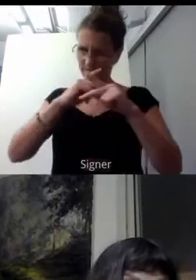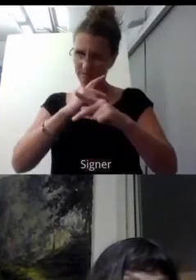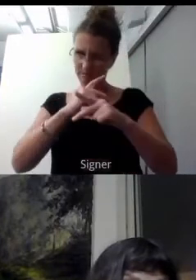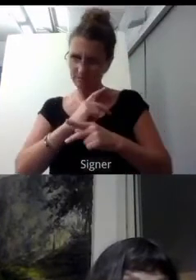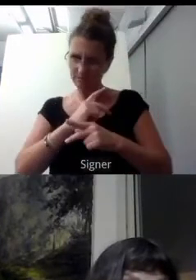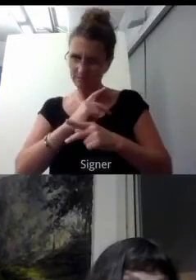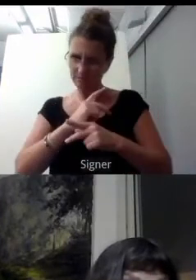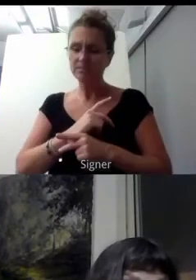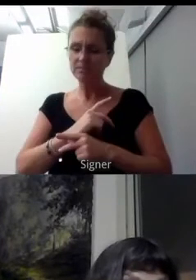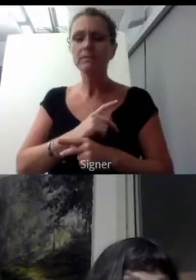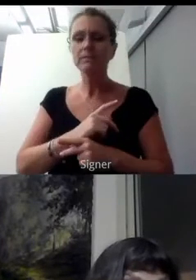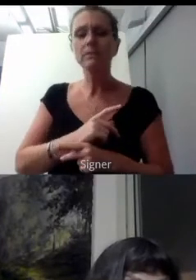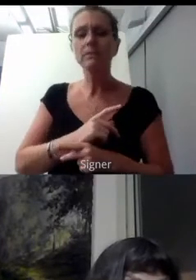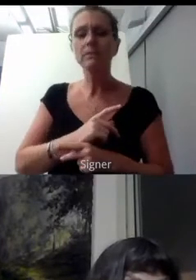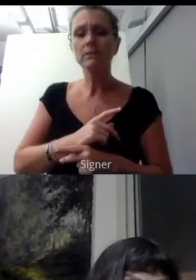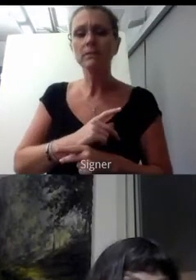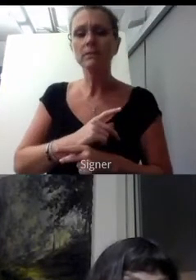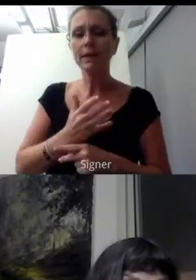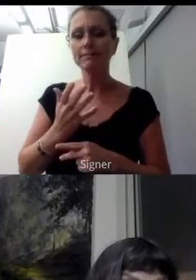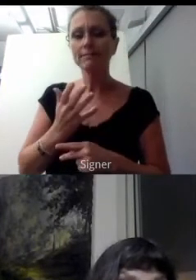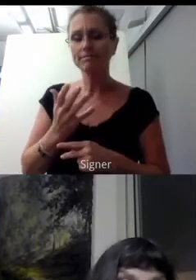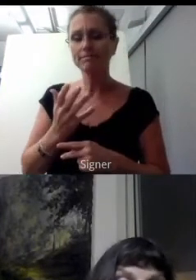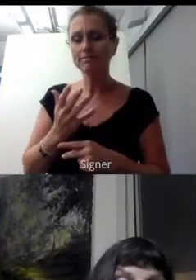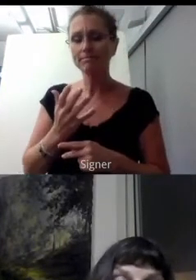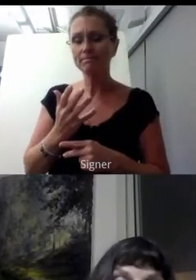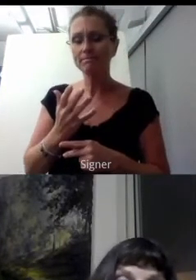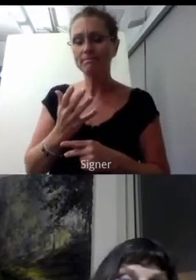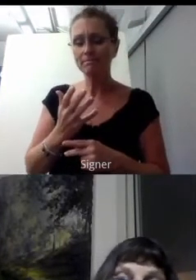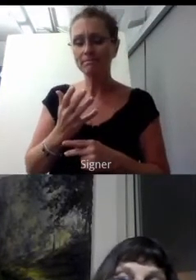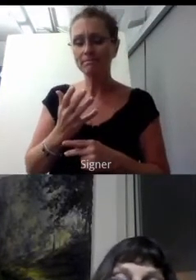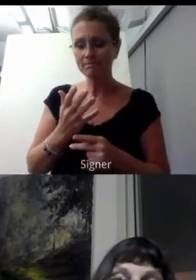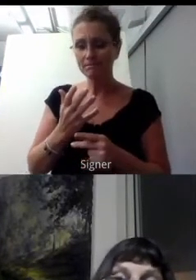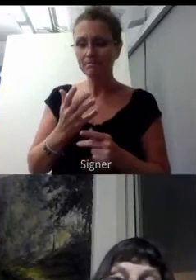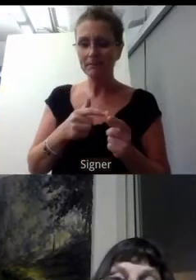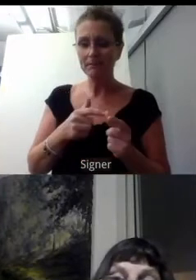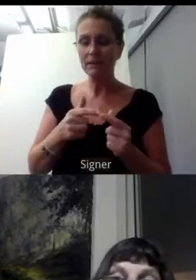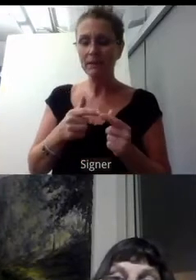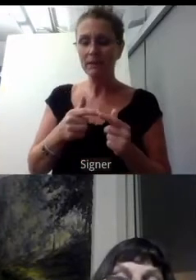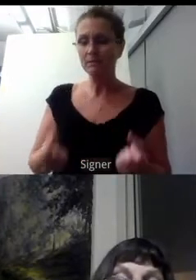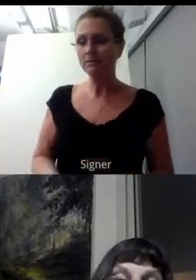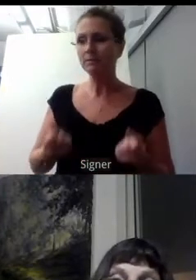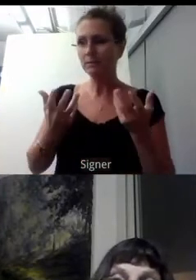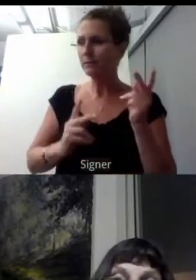There are many people that call us. They can call us by